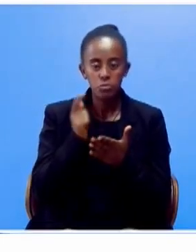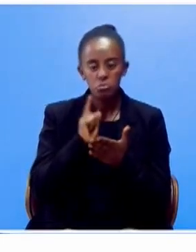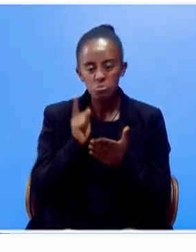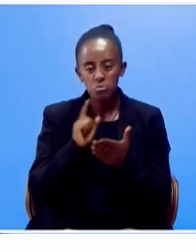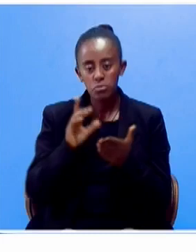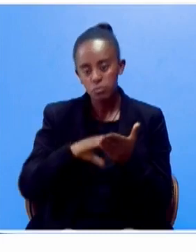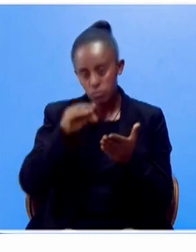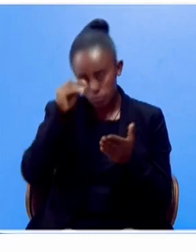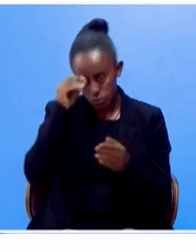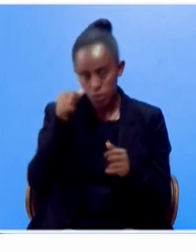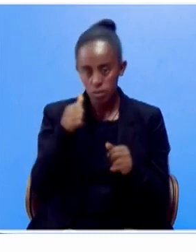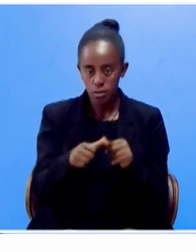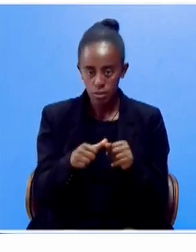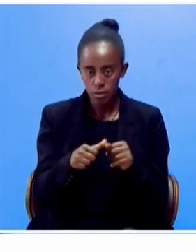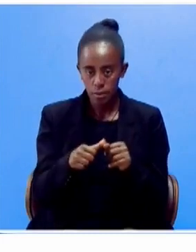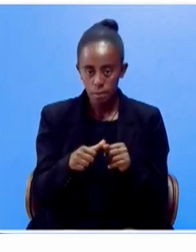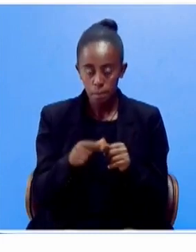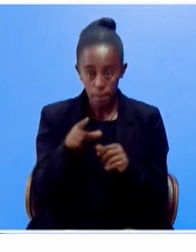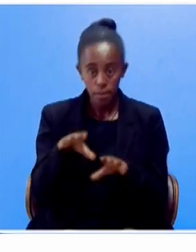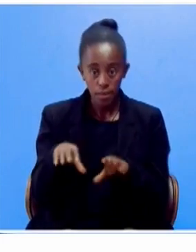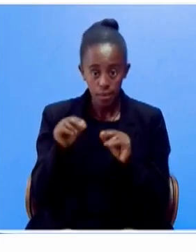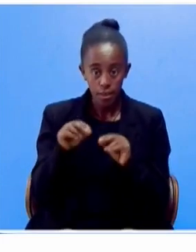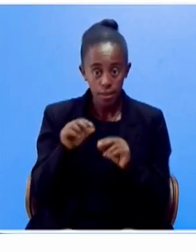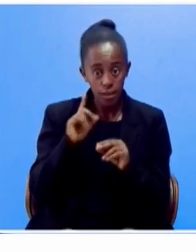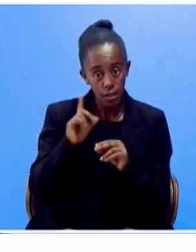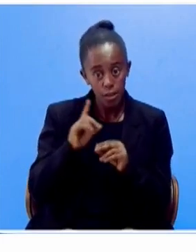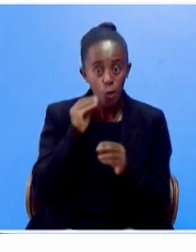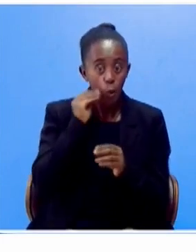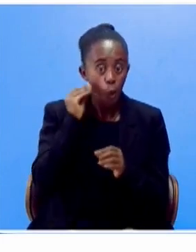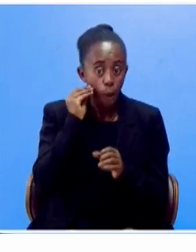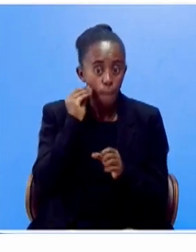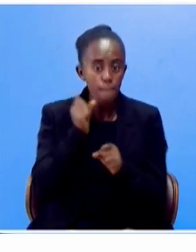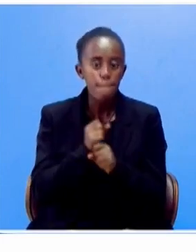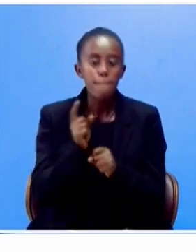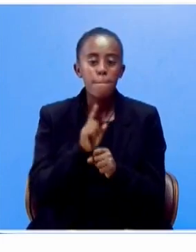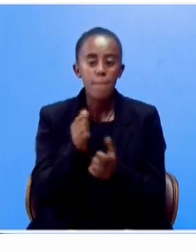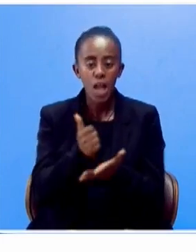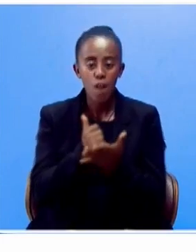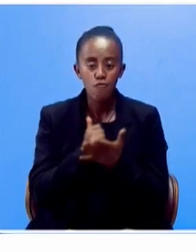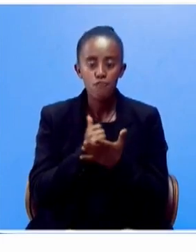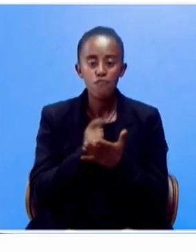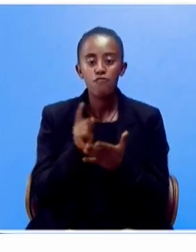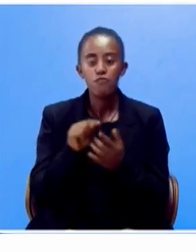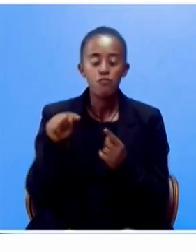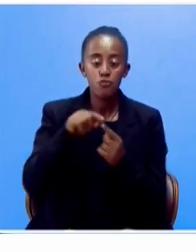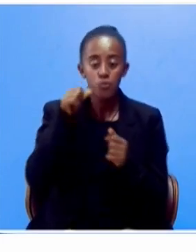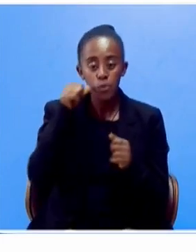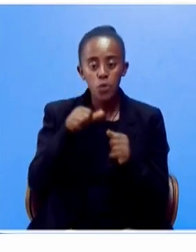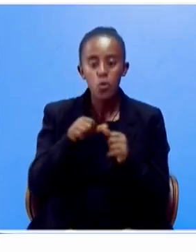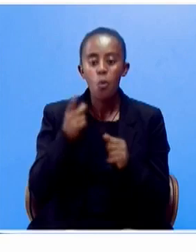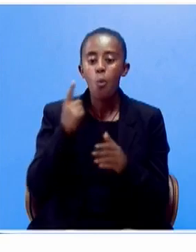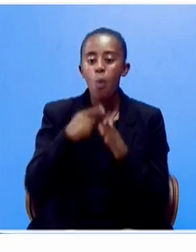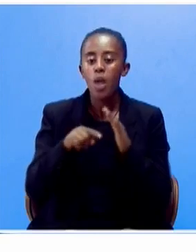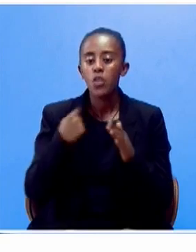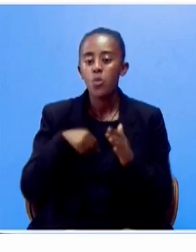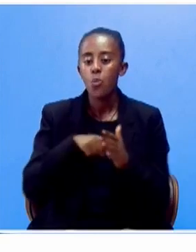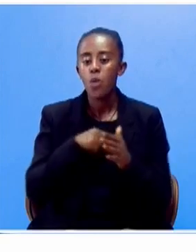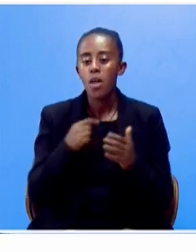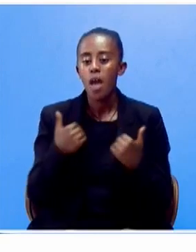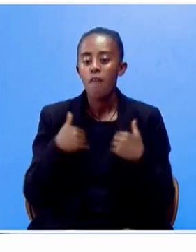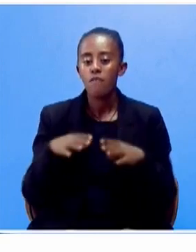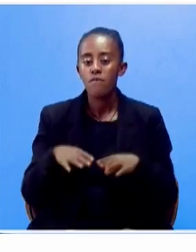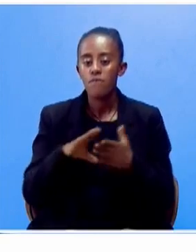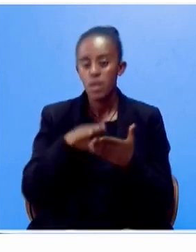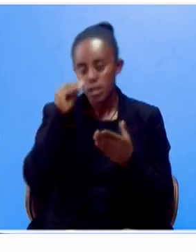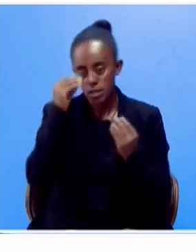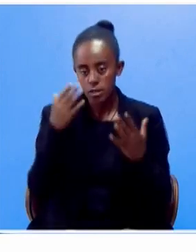Look, student 1 says like this: homework is helpful to remember what we have learned. Yes?